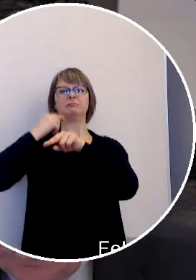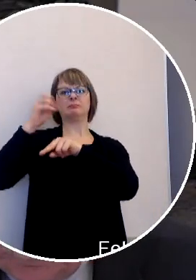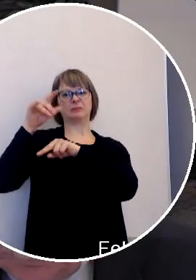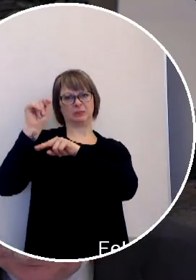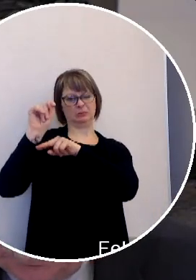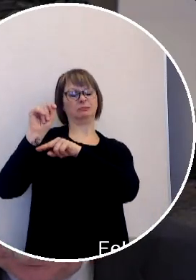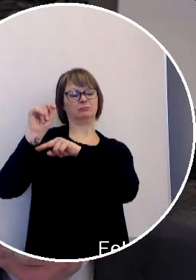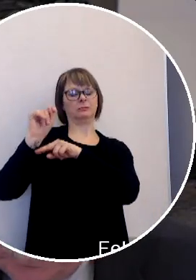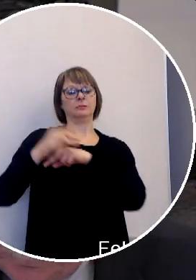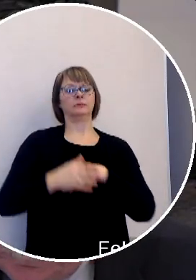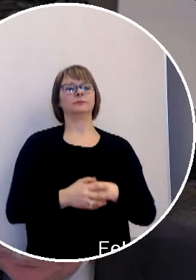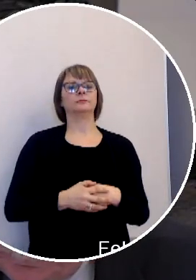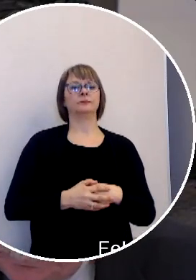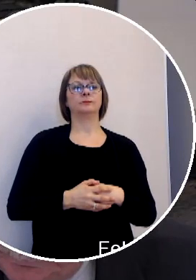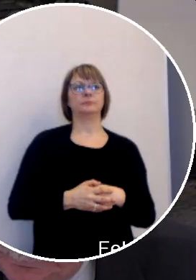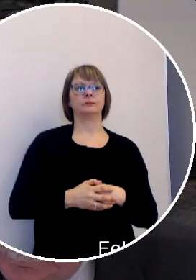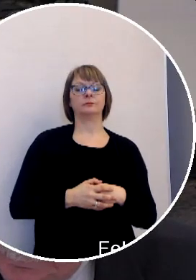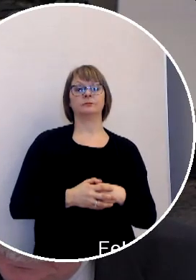September.